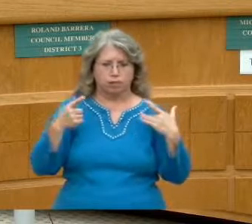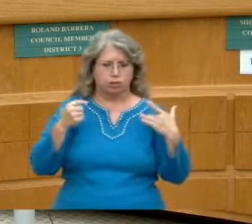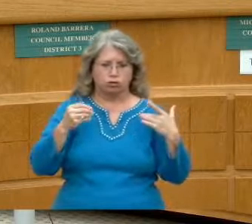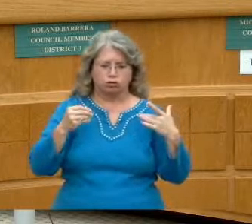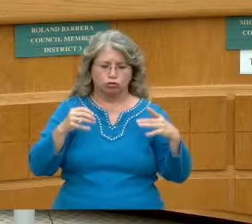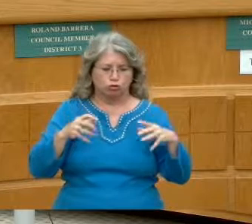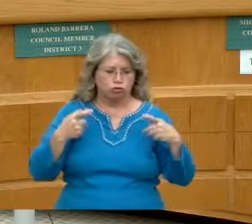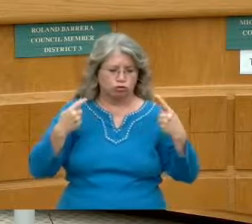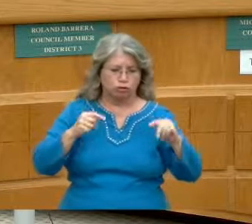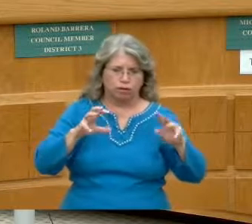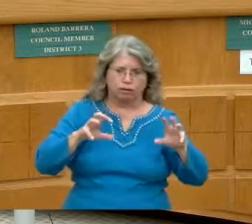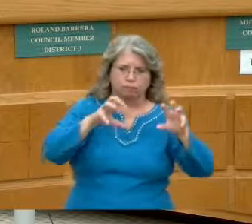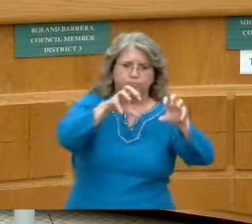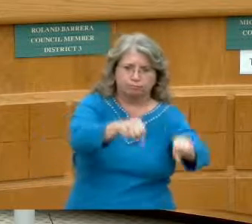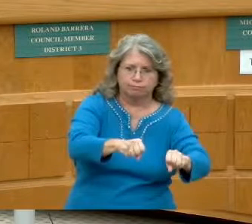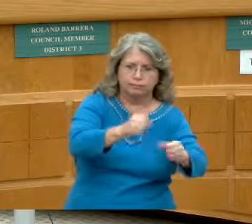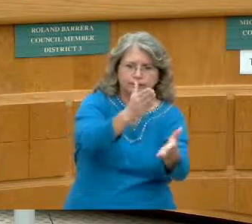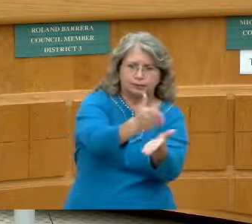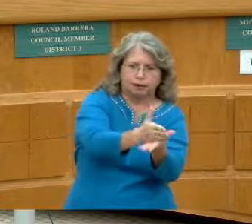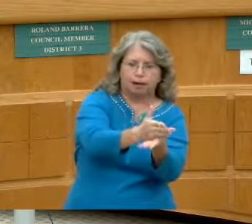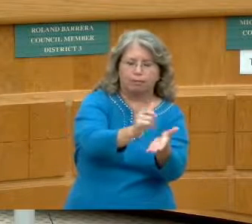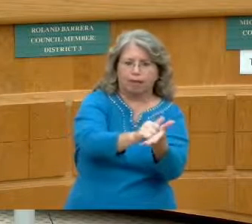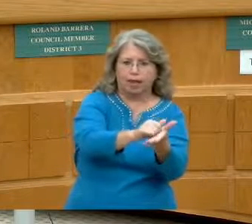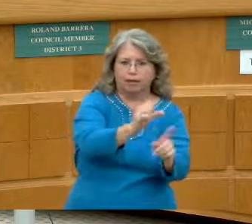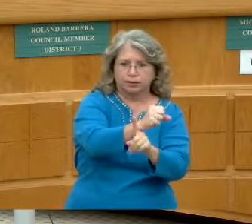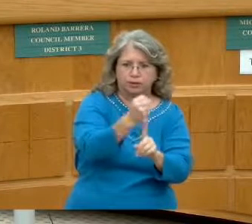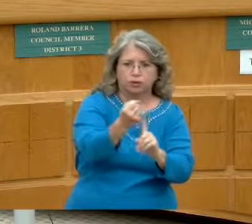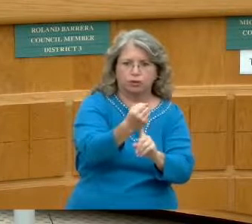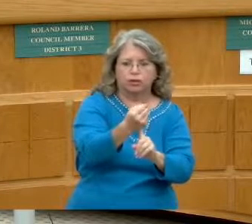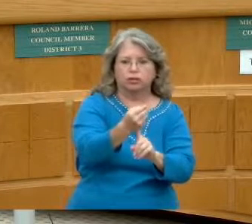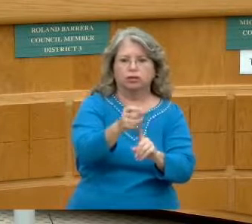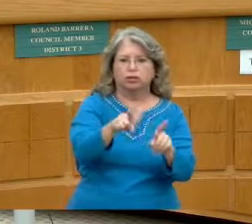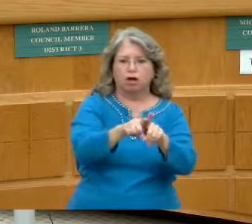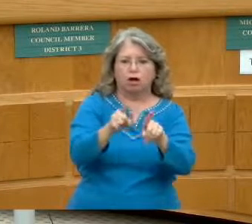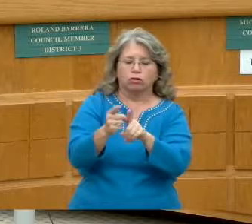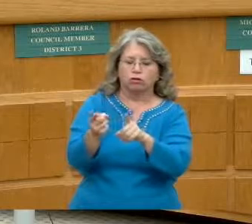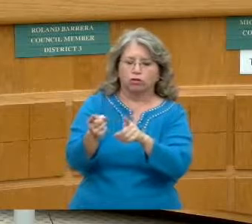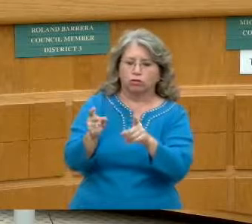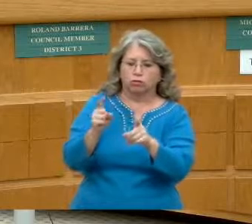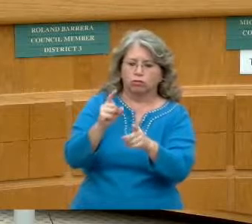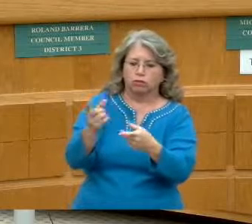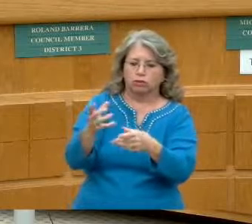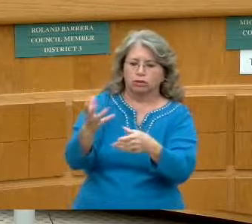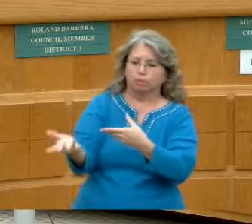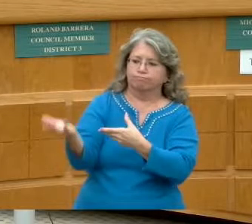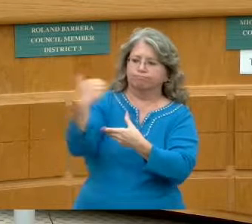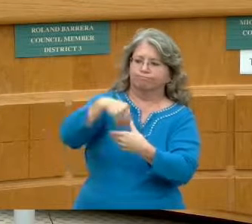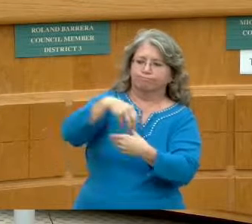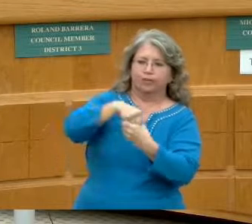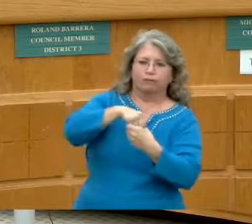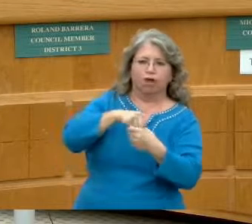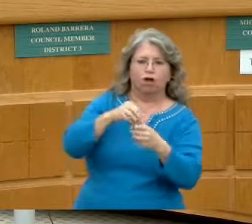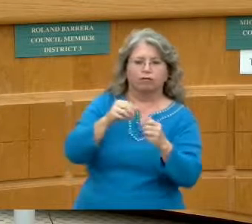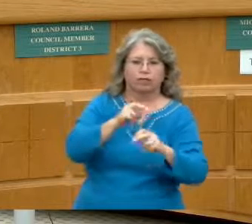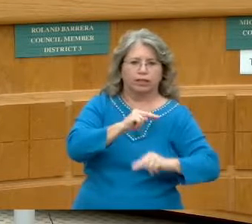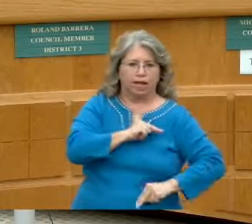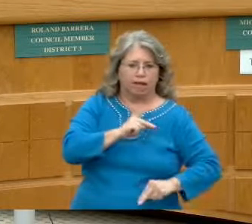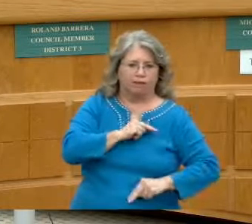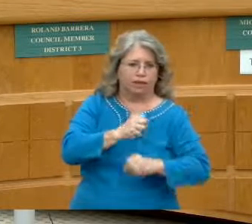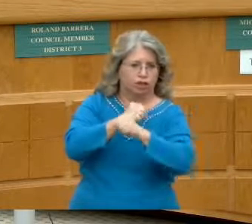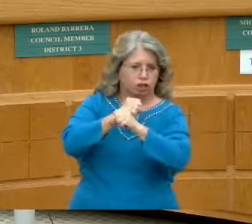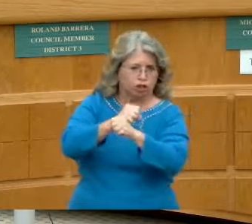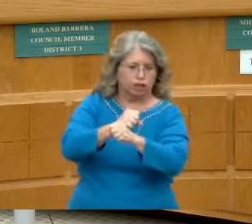subject, as well as the actions of the Navy security forces, who likely stopped what could have been a much more